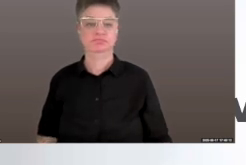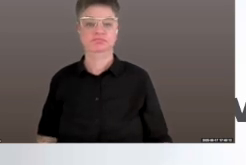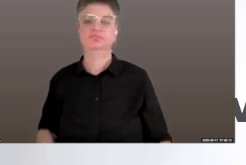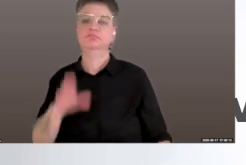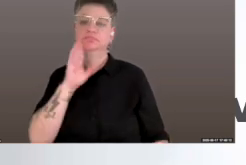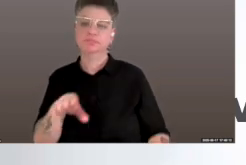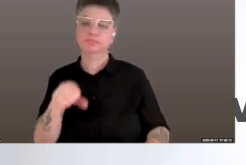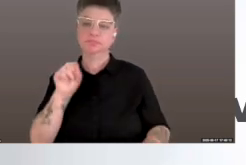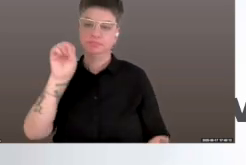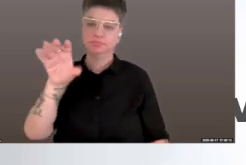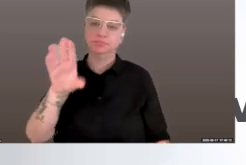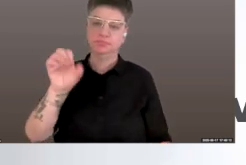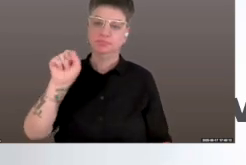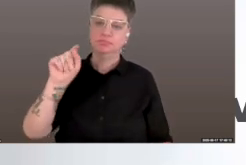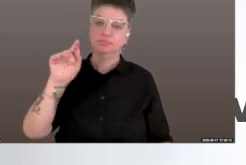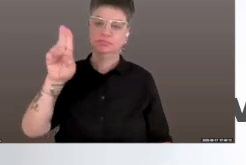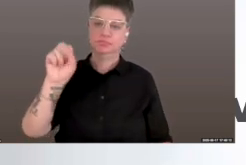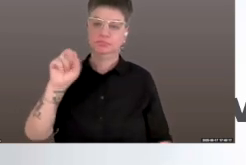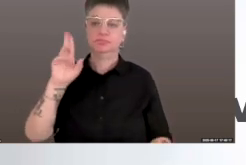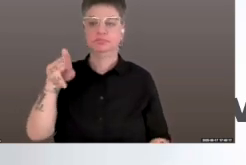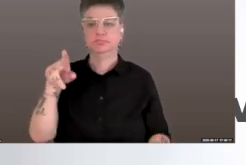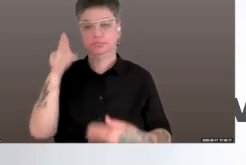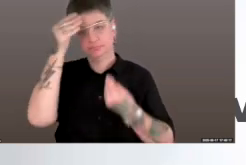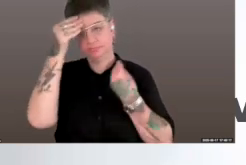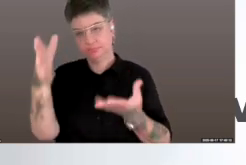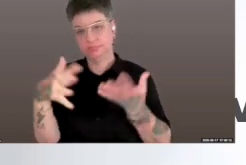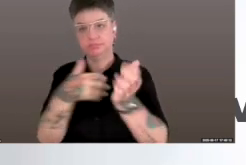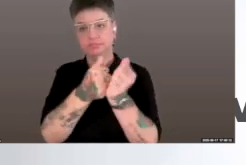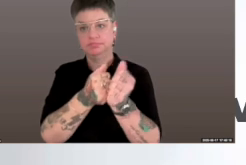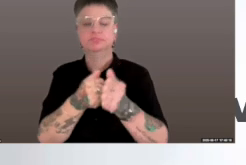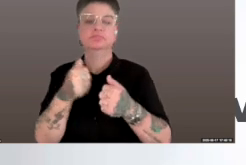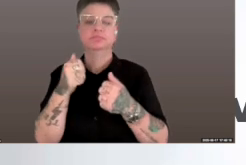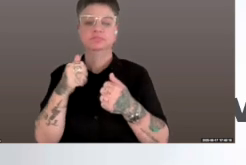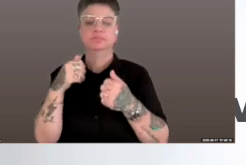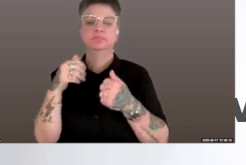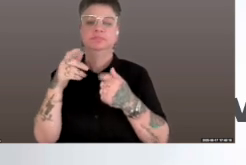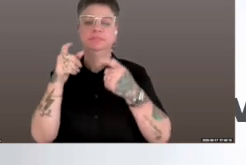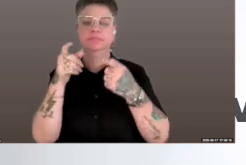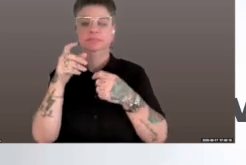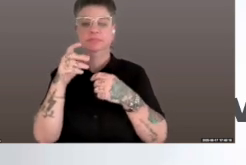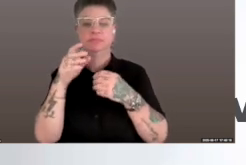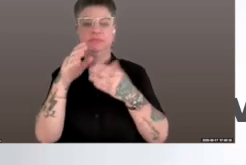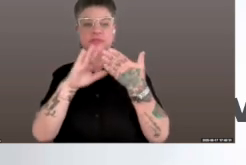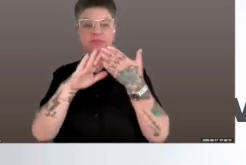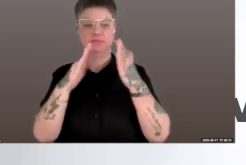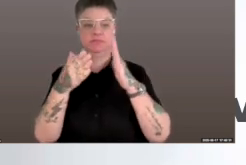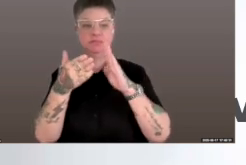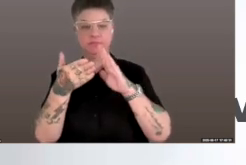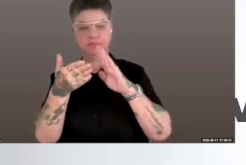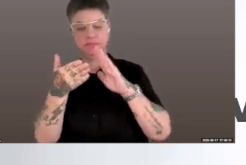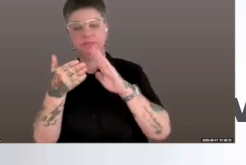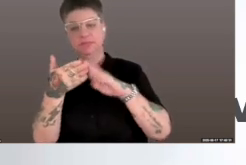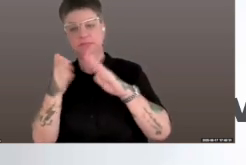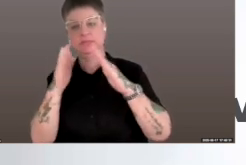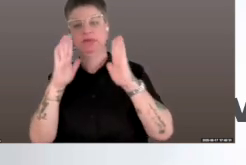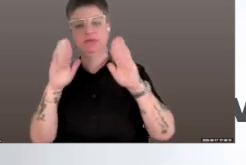3 months to complete, as it requires applicants to complete financial counseling, among other steps. So as such, we expect the